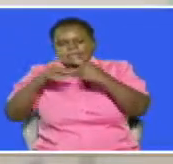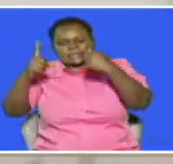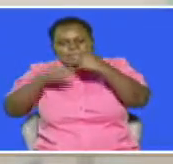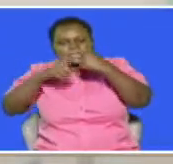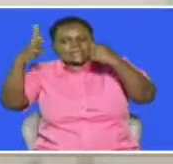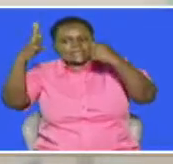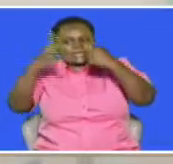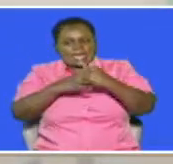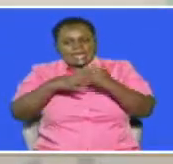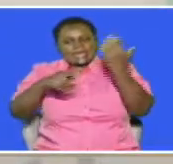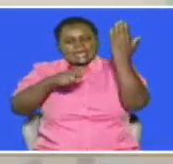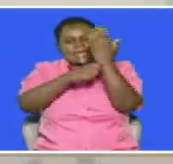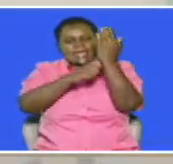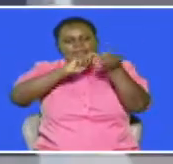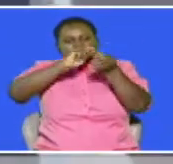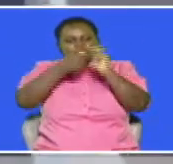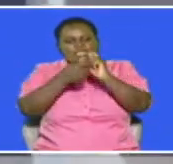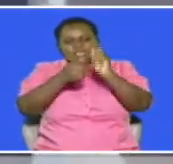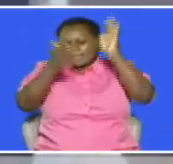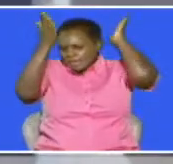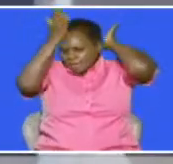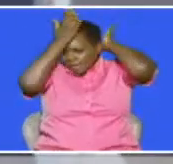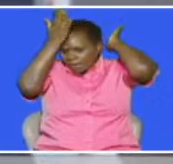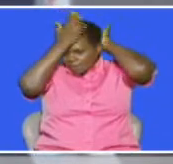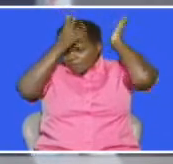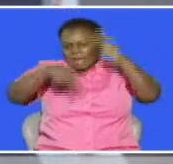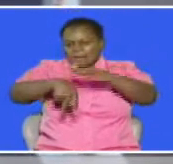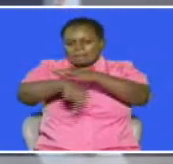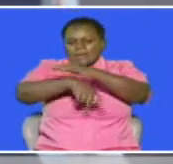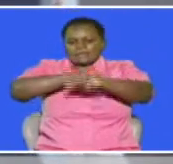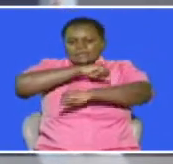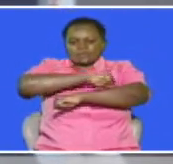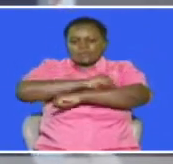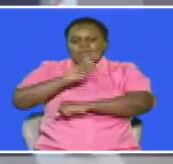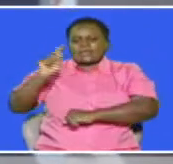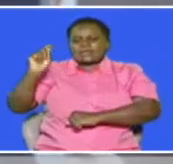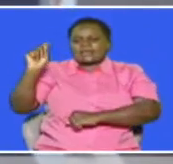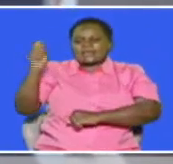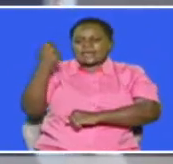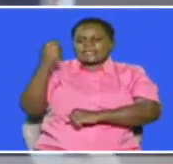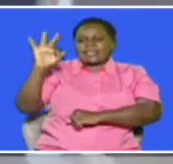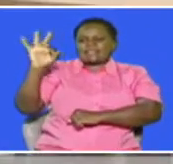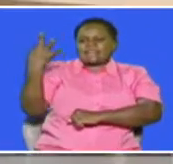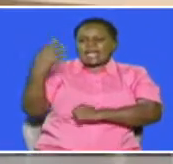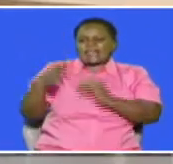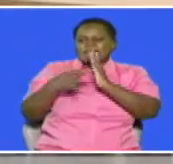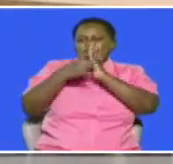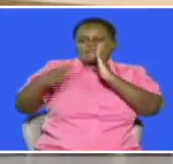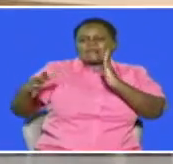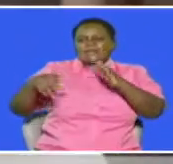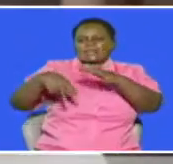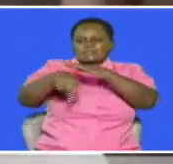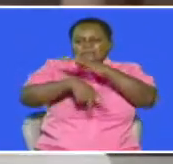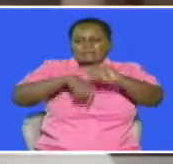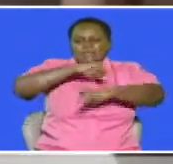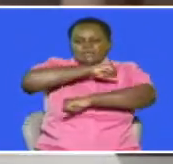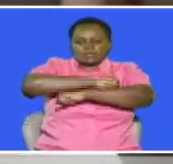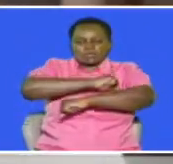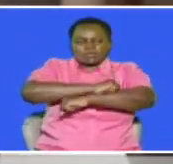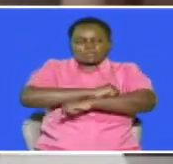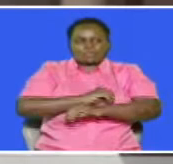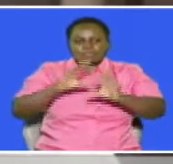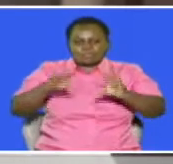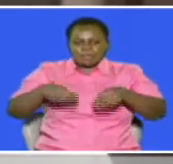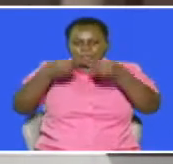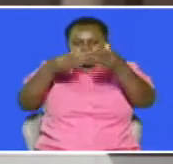1969, and it was renamed the famous Kakamega Primary School, which is Kenya's third populous public primary school in the country. It was